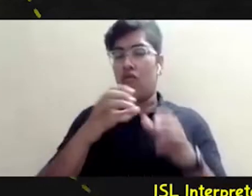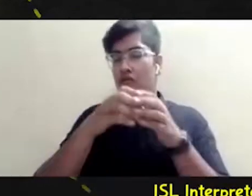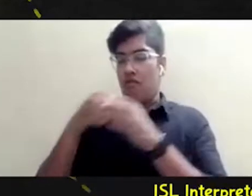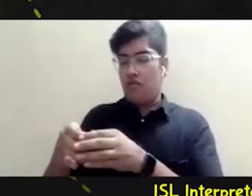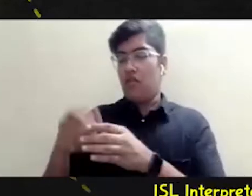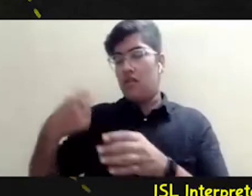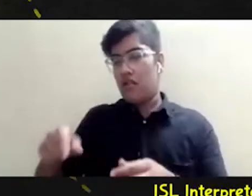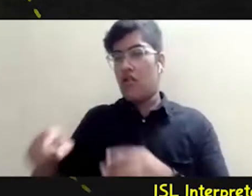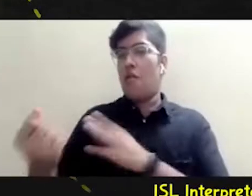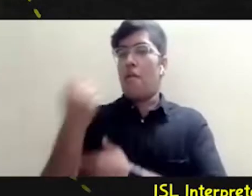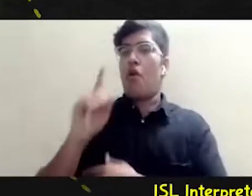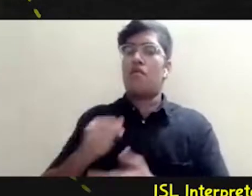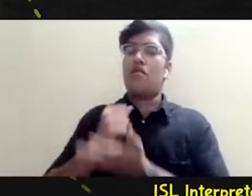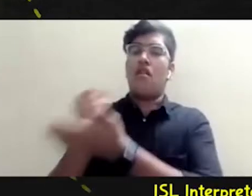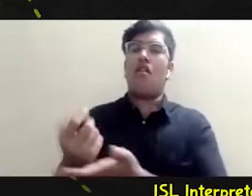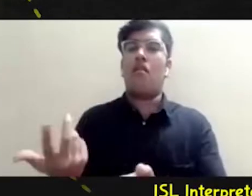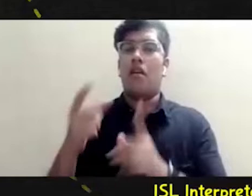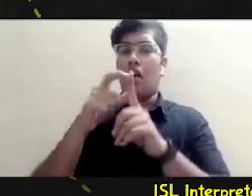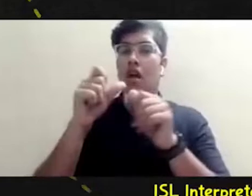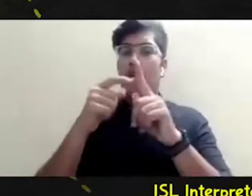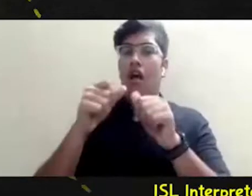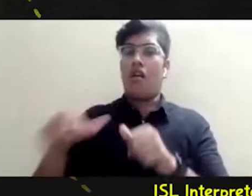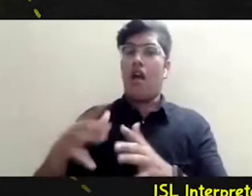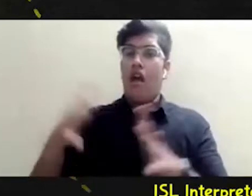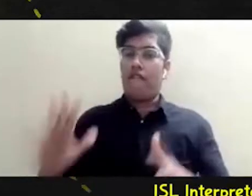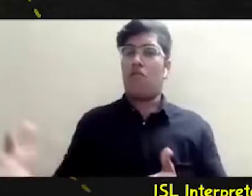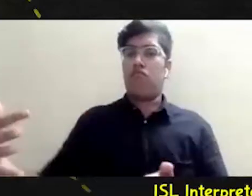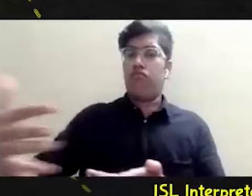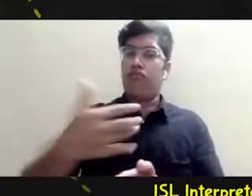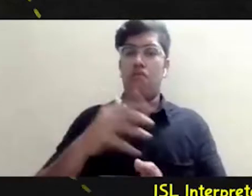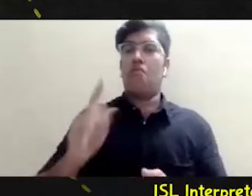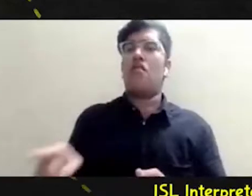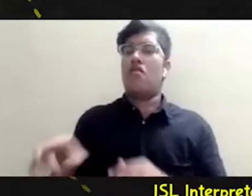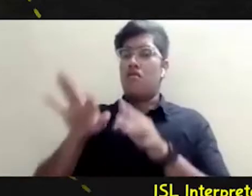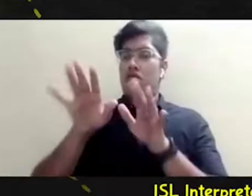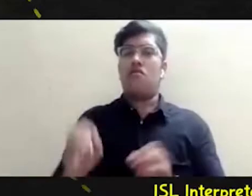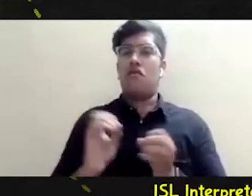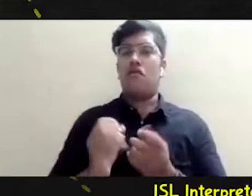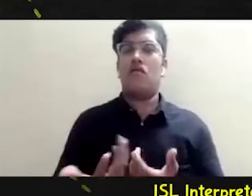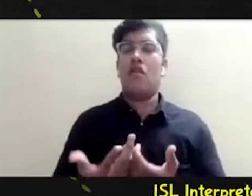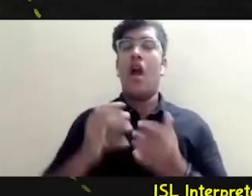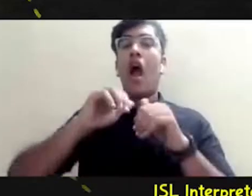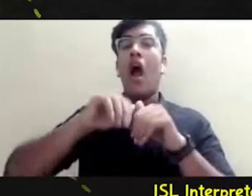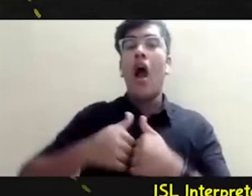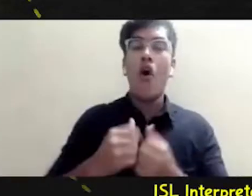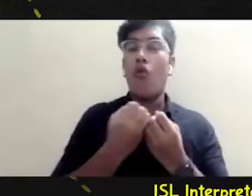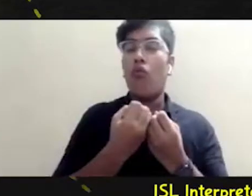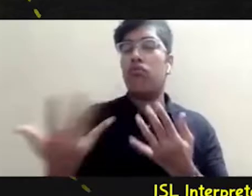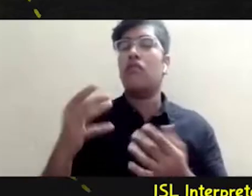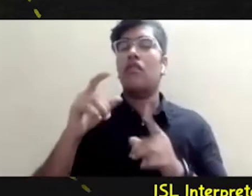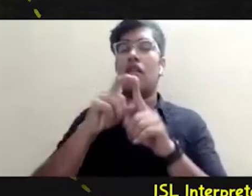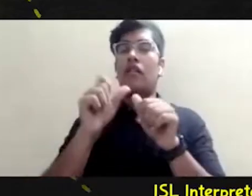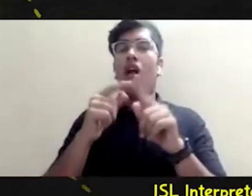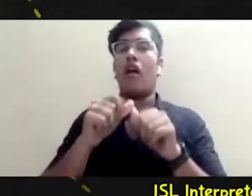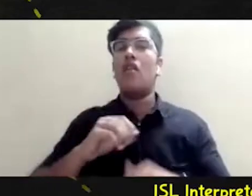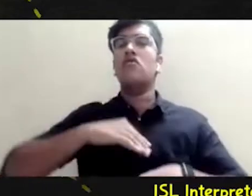want more data to prove that they're just marginalized. So for me, the question then becomes how much data is sufficient data about a